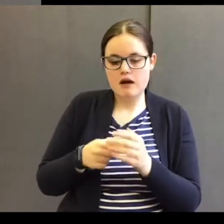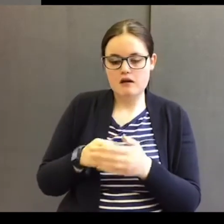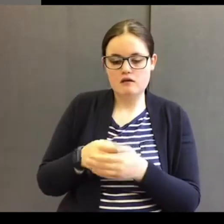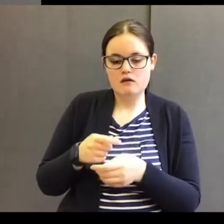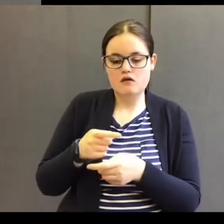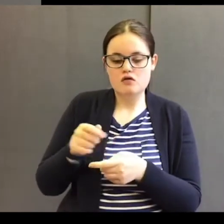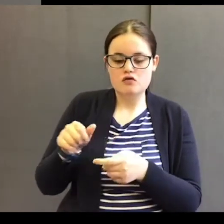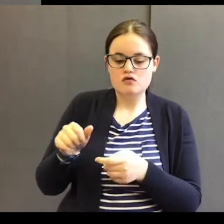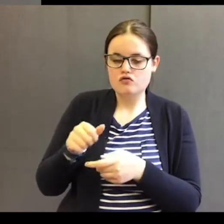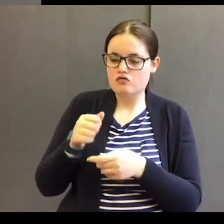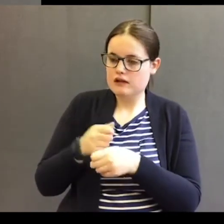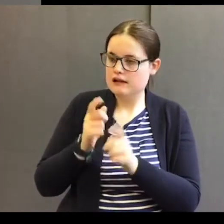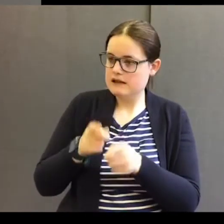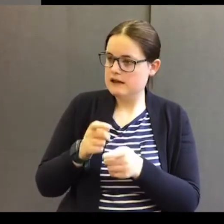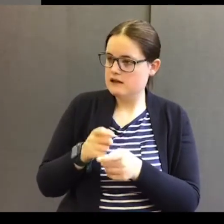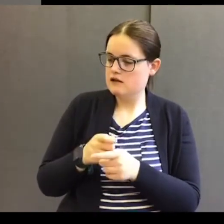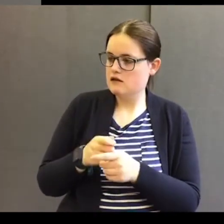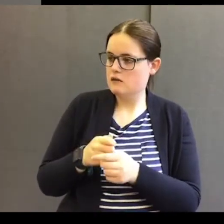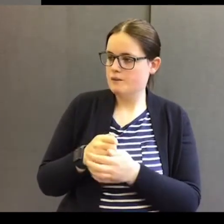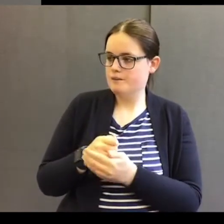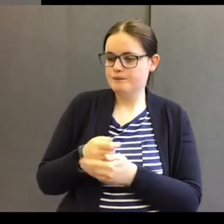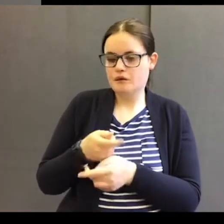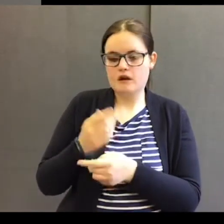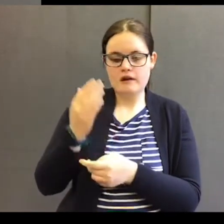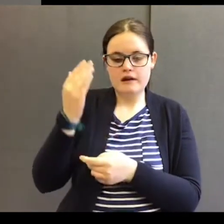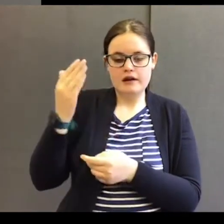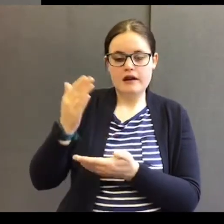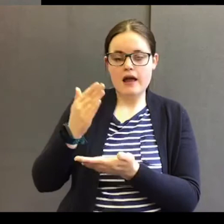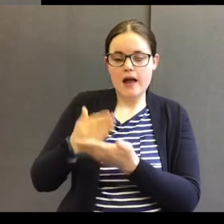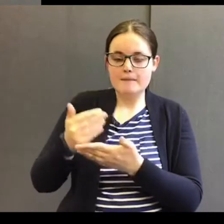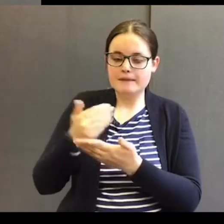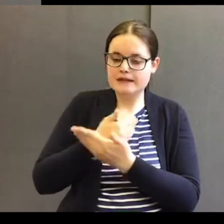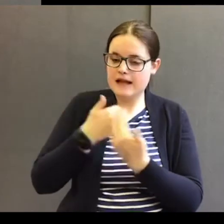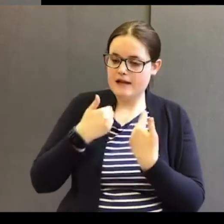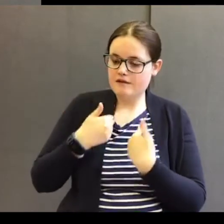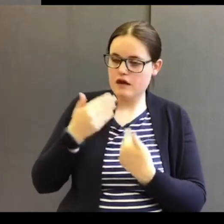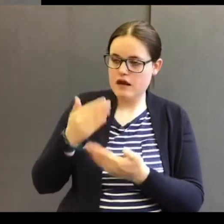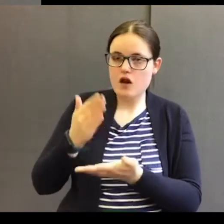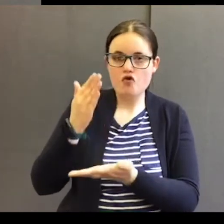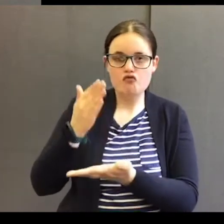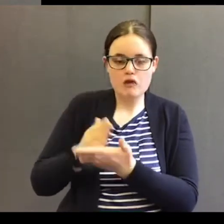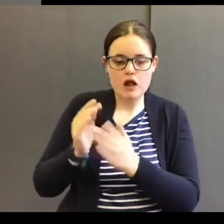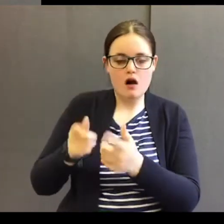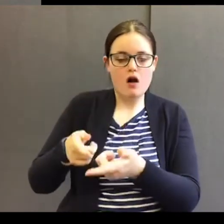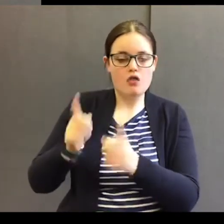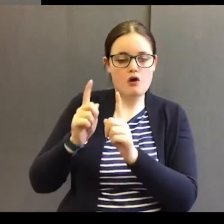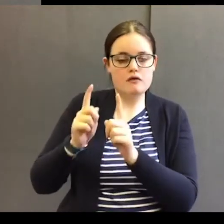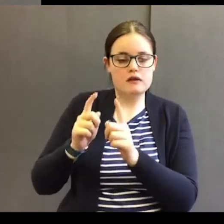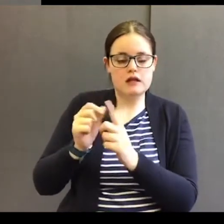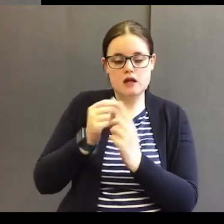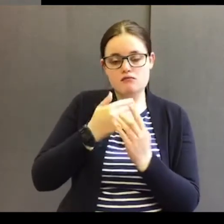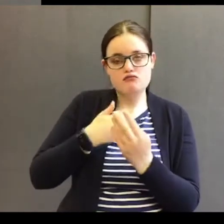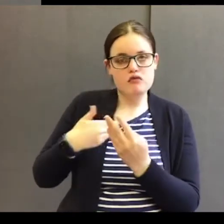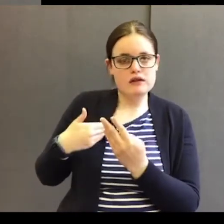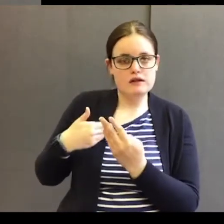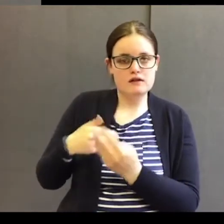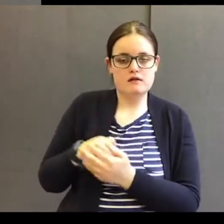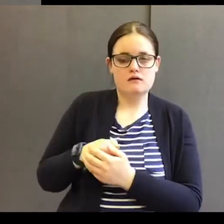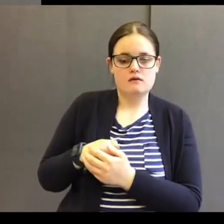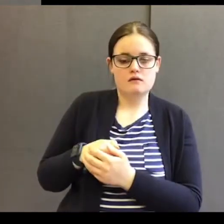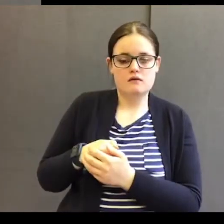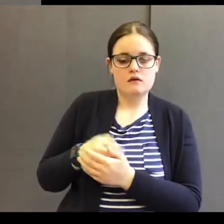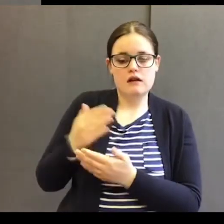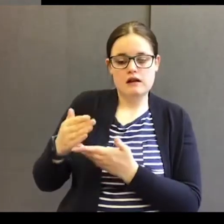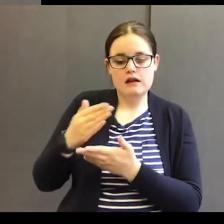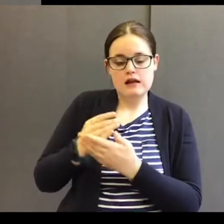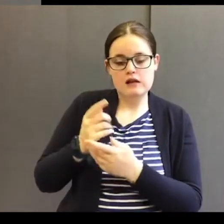resurrection, about the fact that you did it, about the fact that he is the Saviour. He's the real authority, the